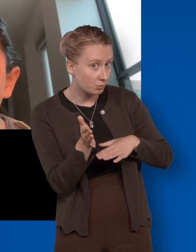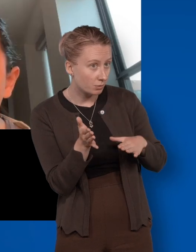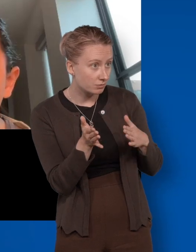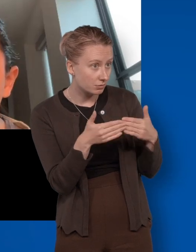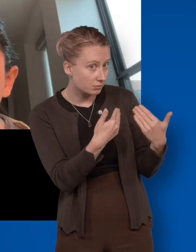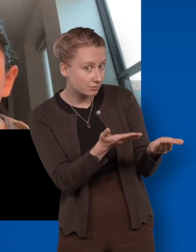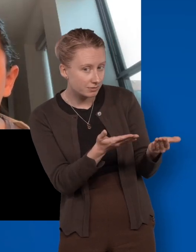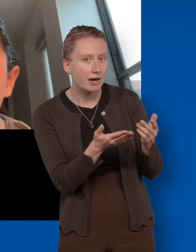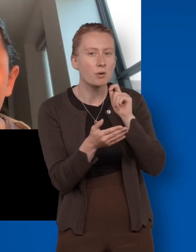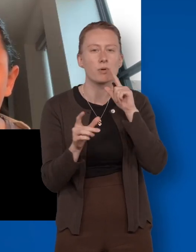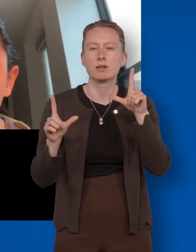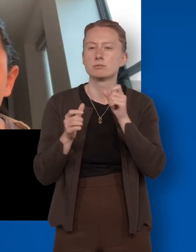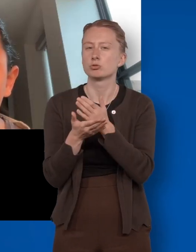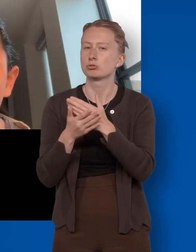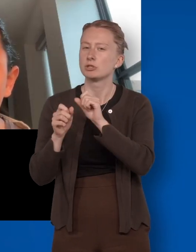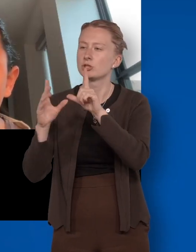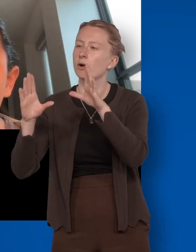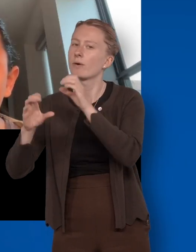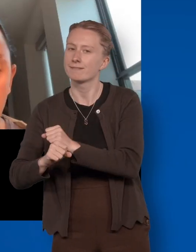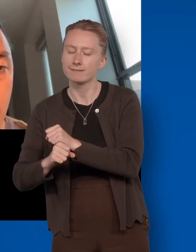share sliding